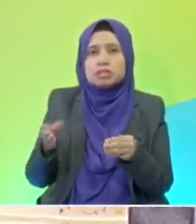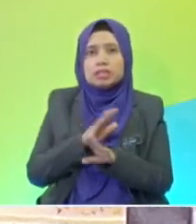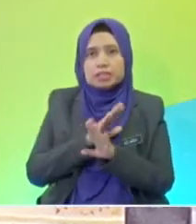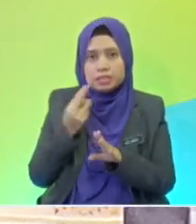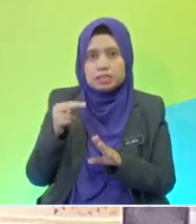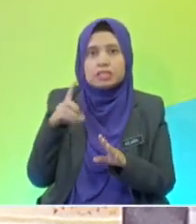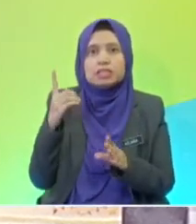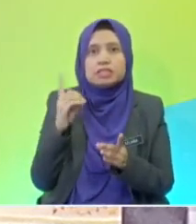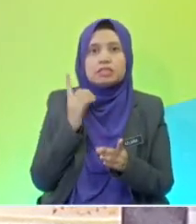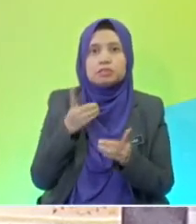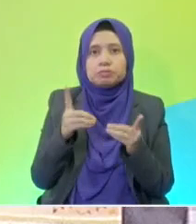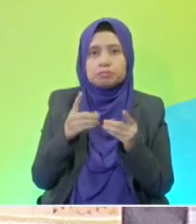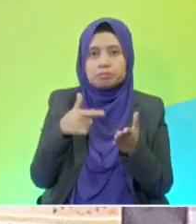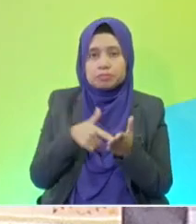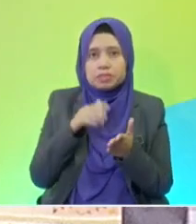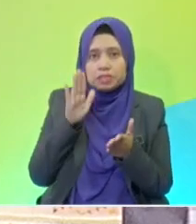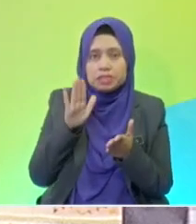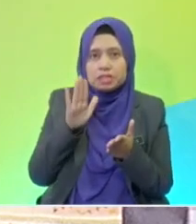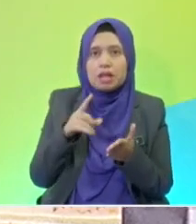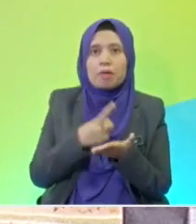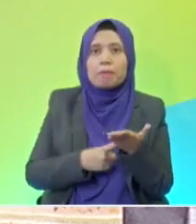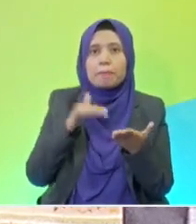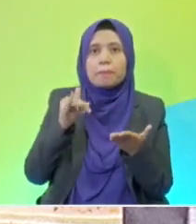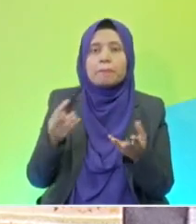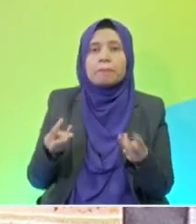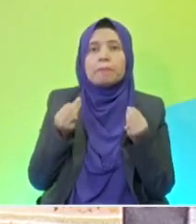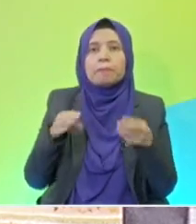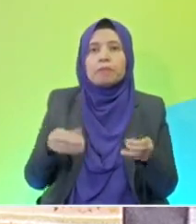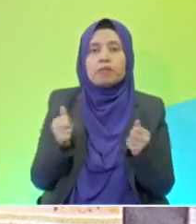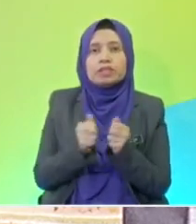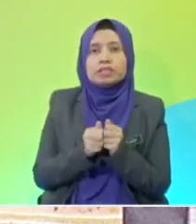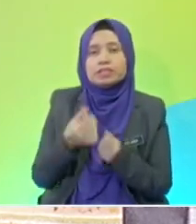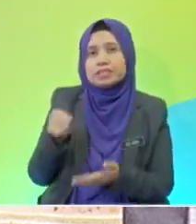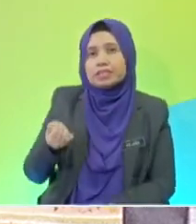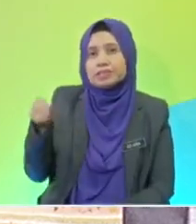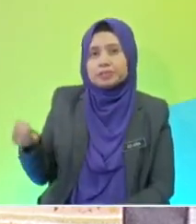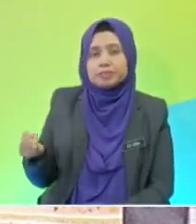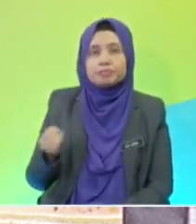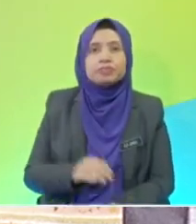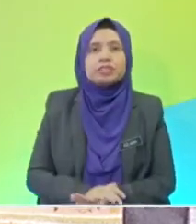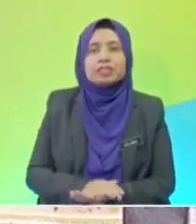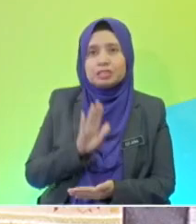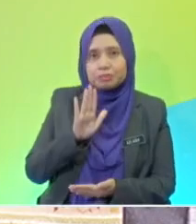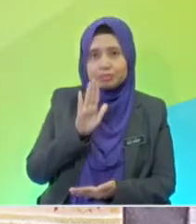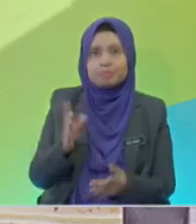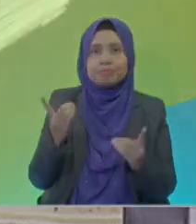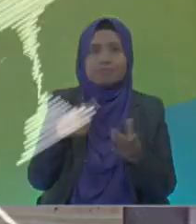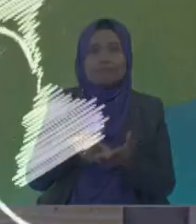short commercial break to find out what are we going to do about the items that we found inside the Yes. time capsule. We'll be back, peoples at